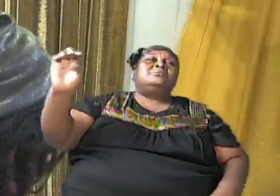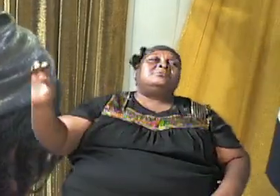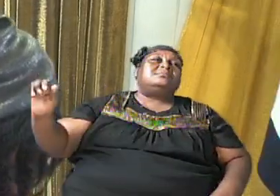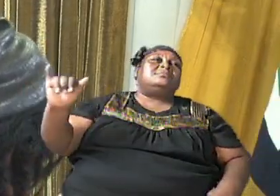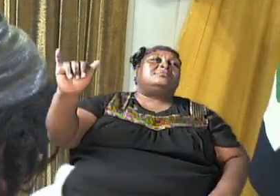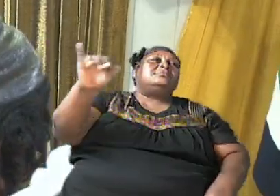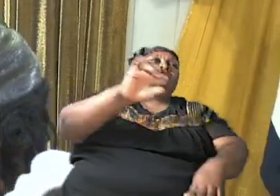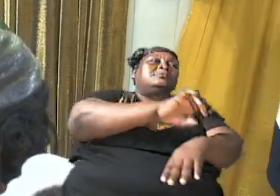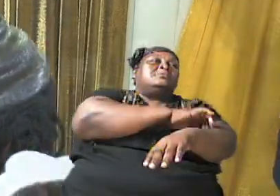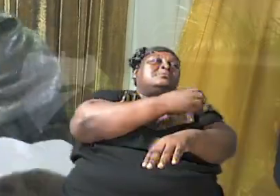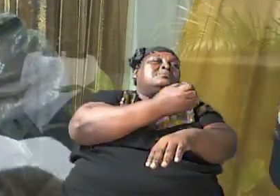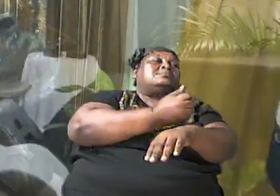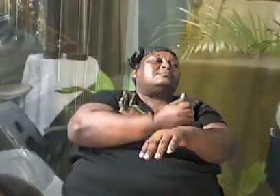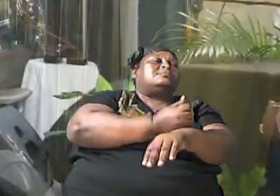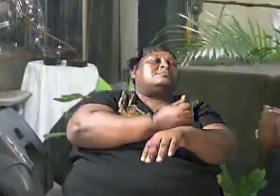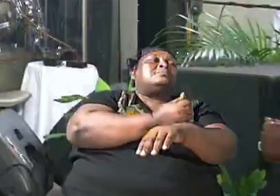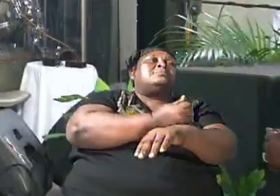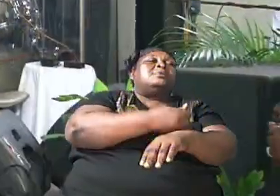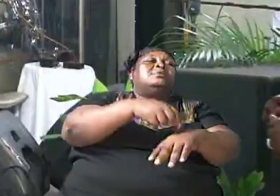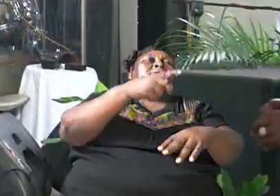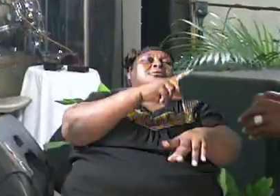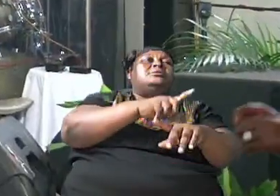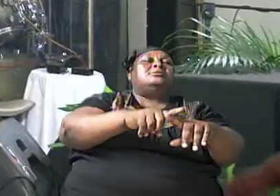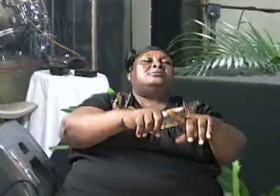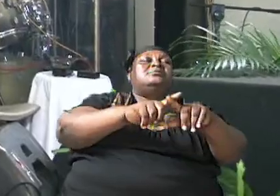the Everlasting Arms.